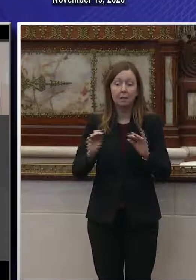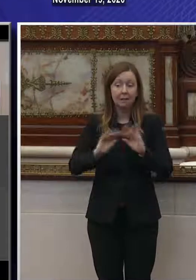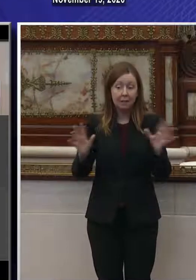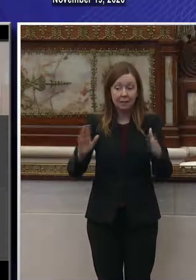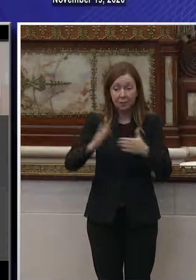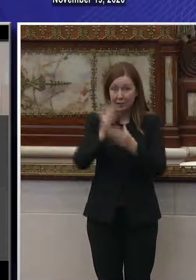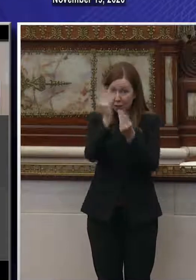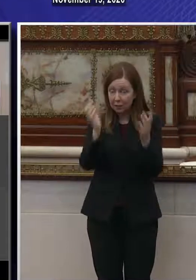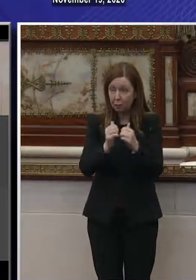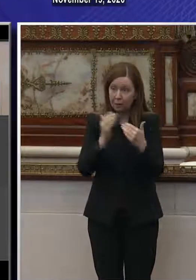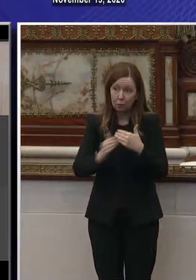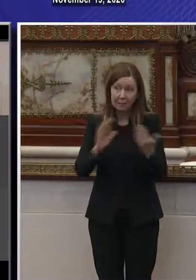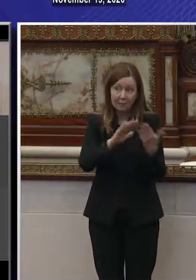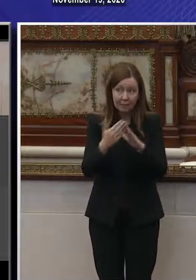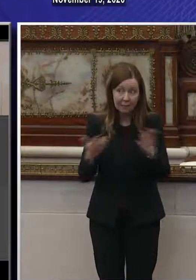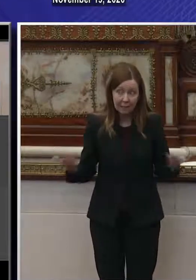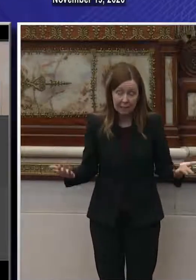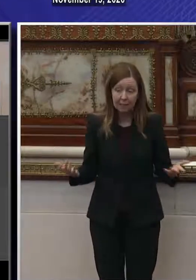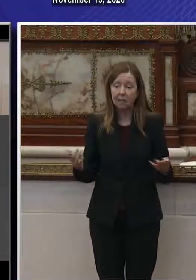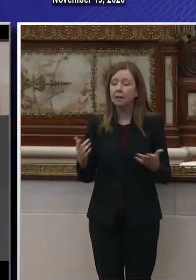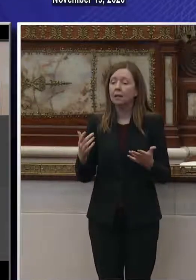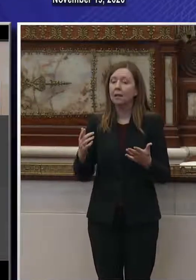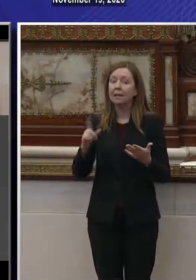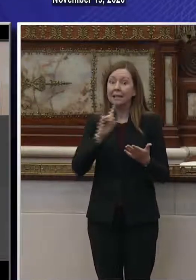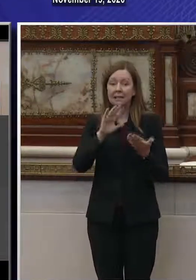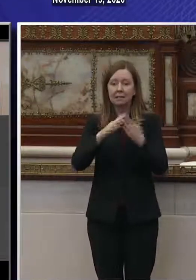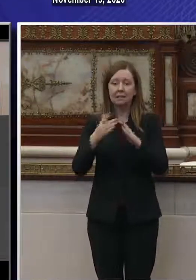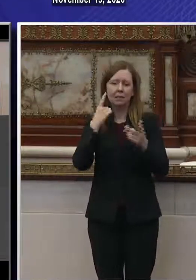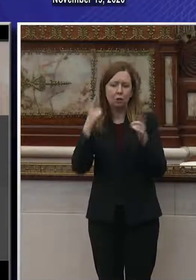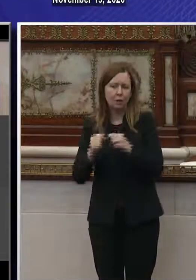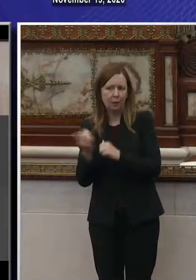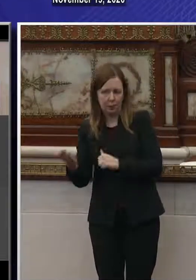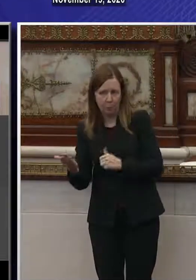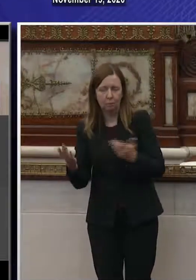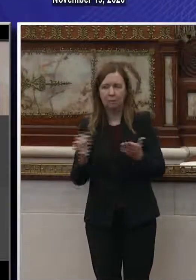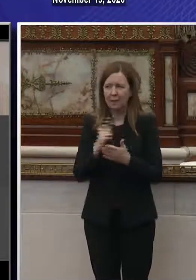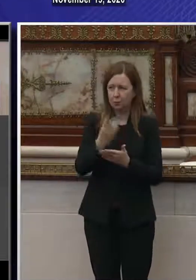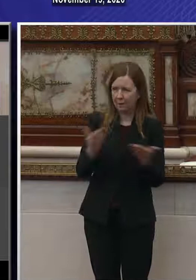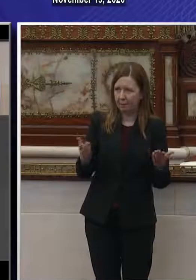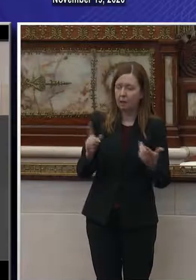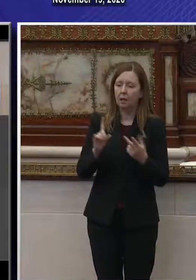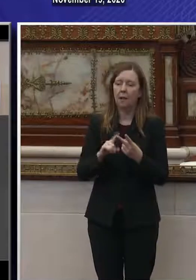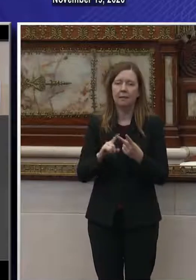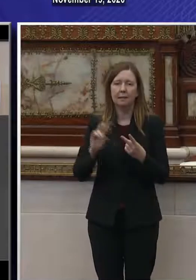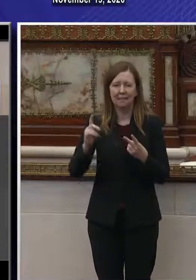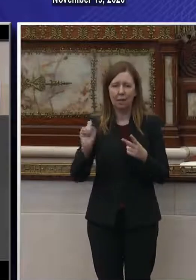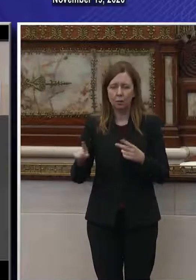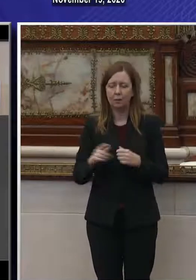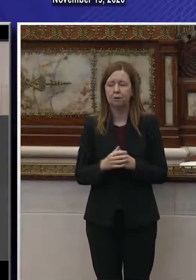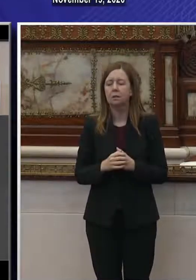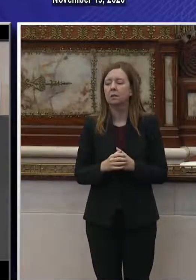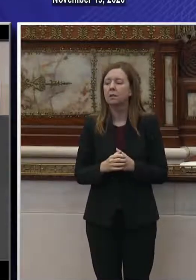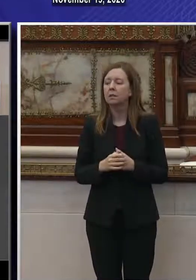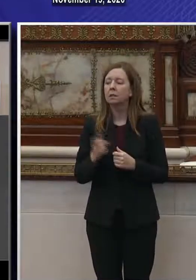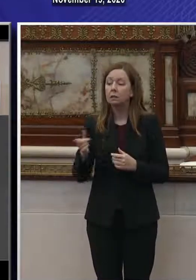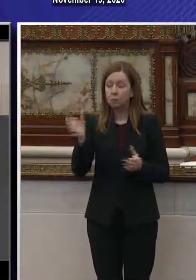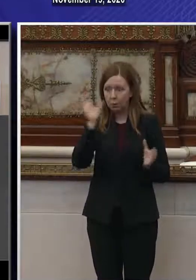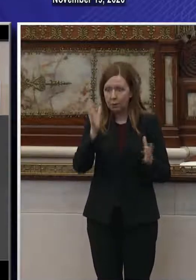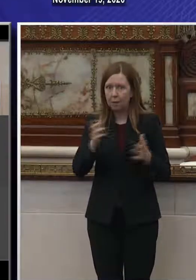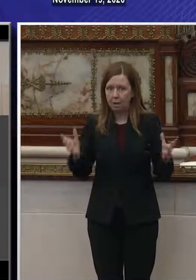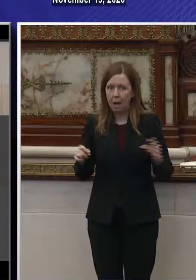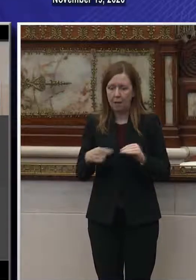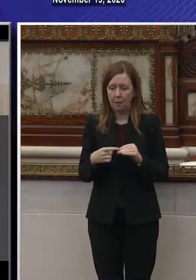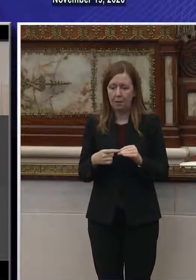clearly shared with the rest of the city? And is the city in agreement with you? So that'd be one. And then two, you hear a lot